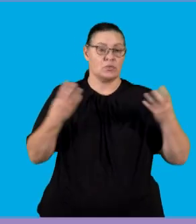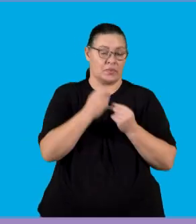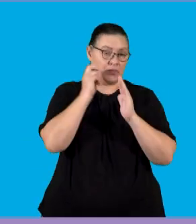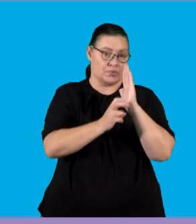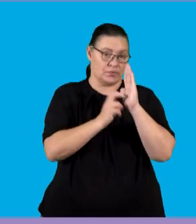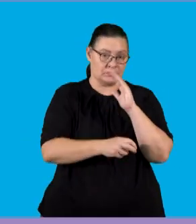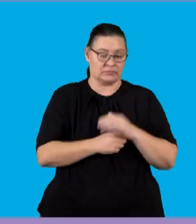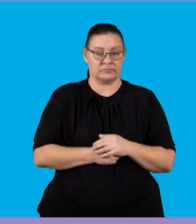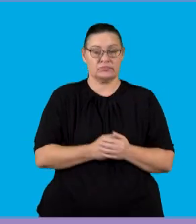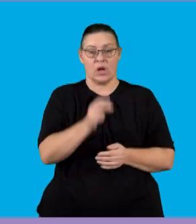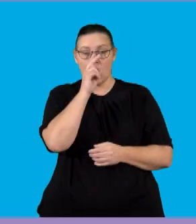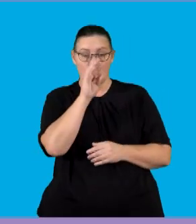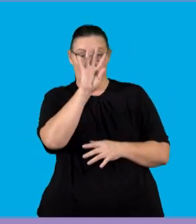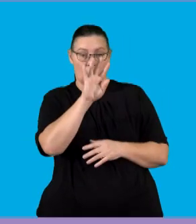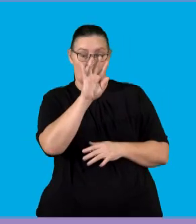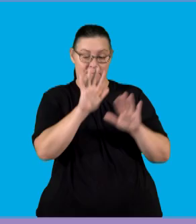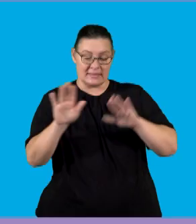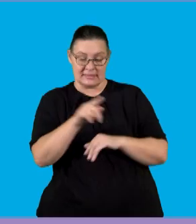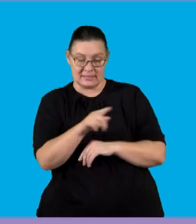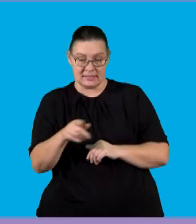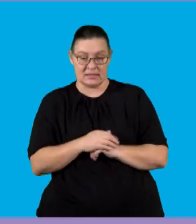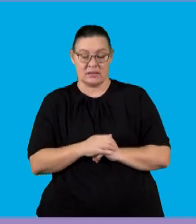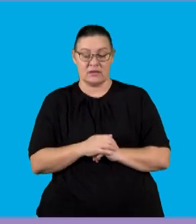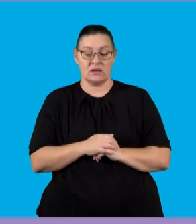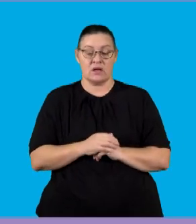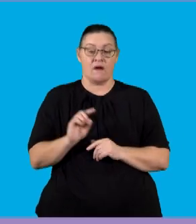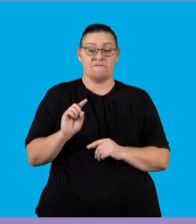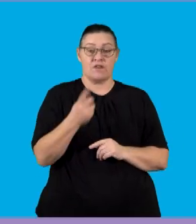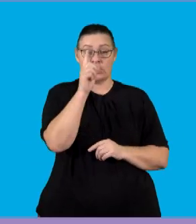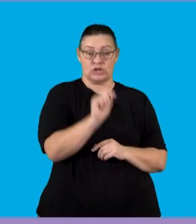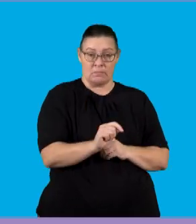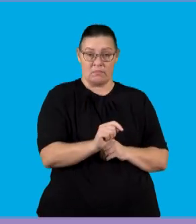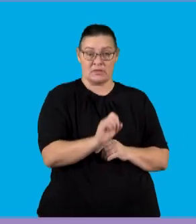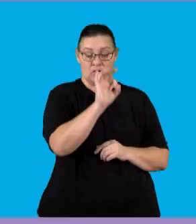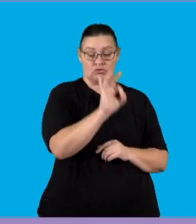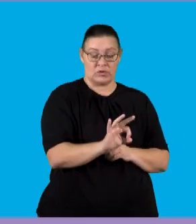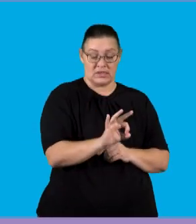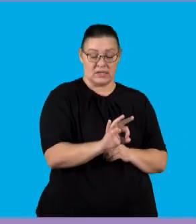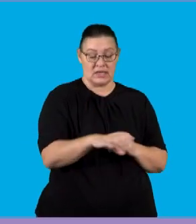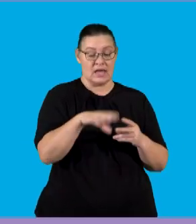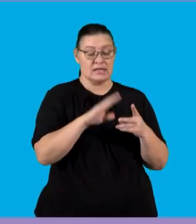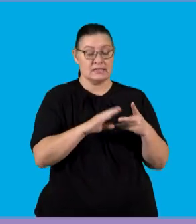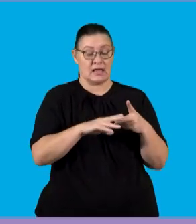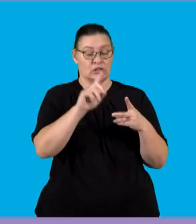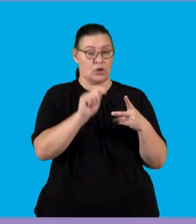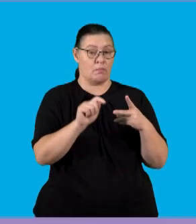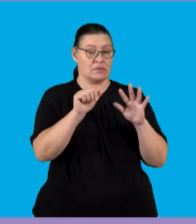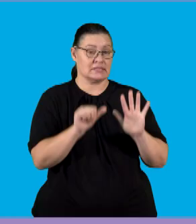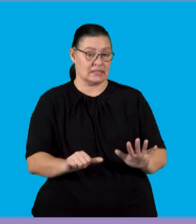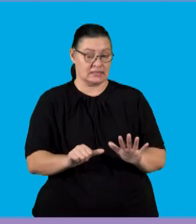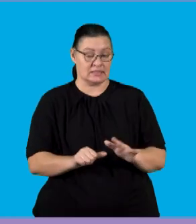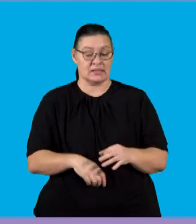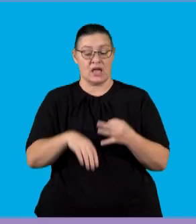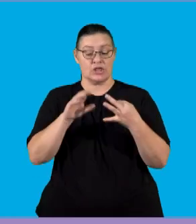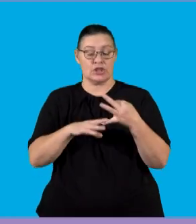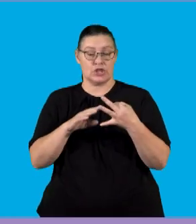with that rule. Let's look at the pattern that we have been given. Now, our first term is 3, our second